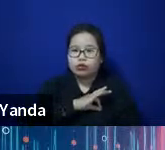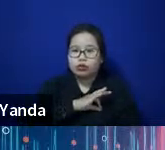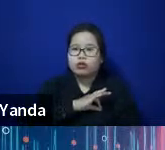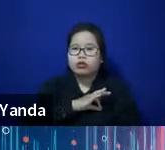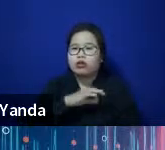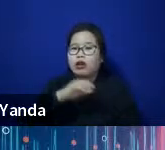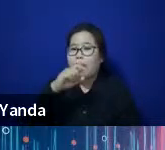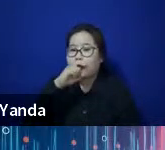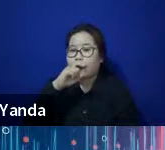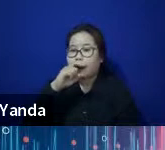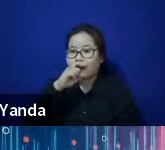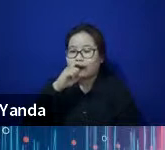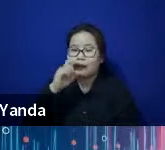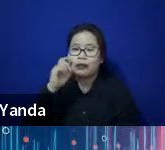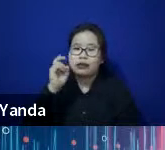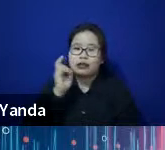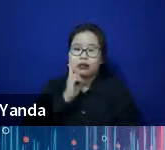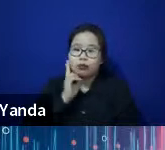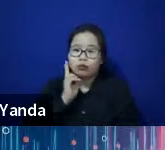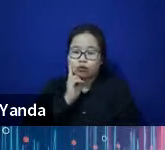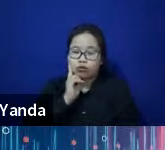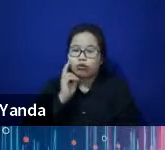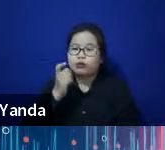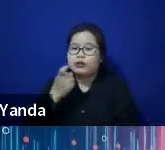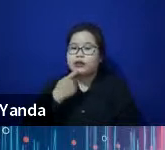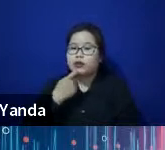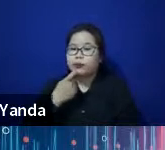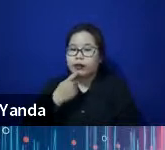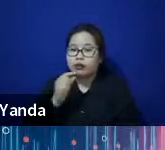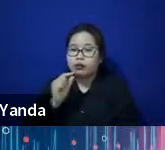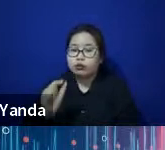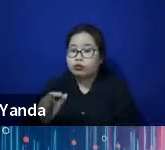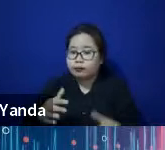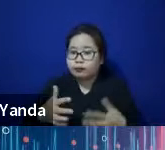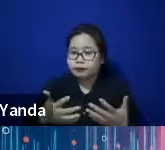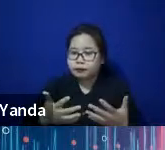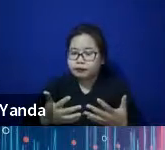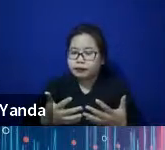me out and living back at home.